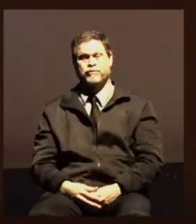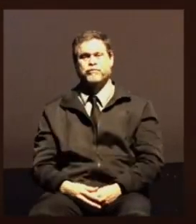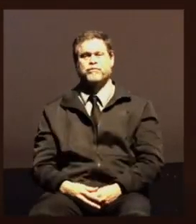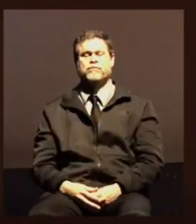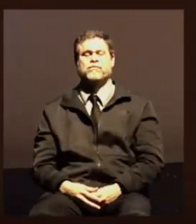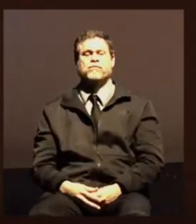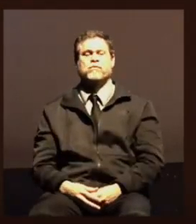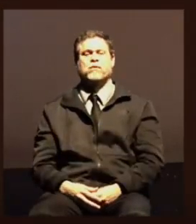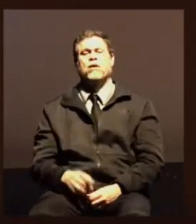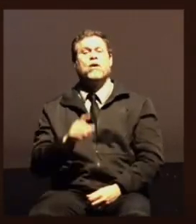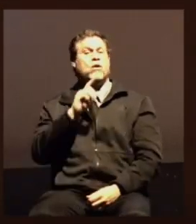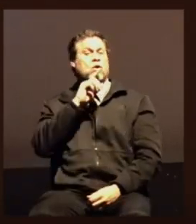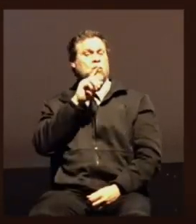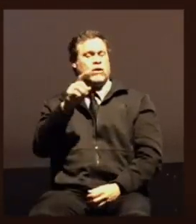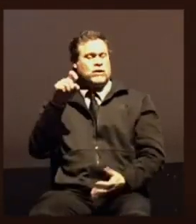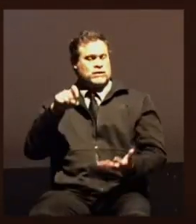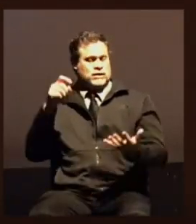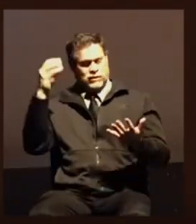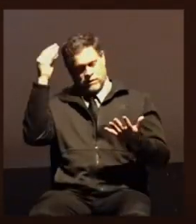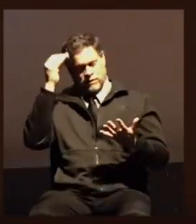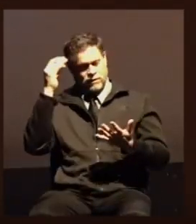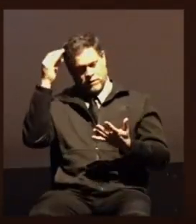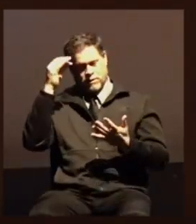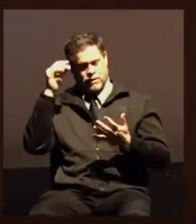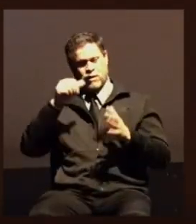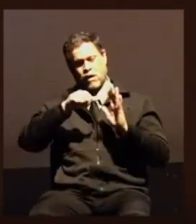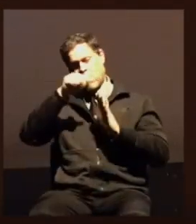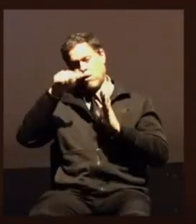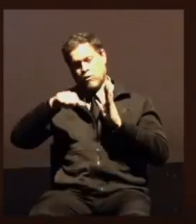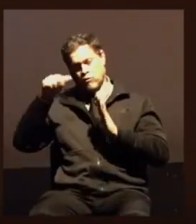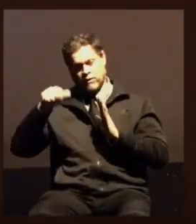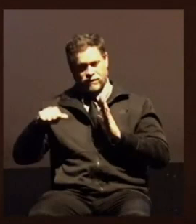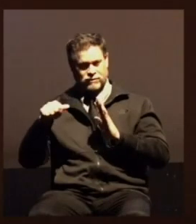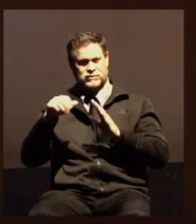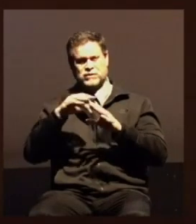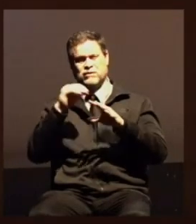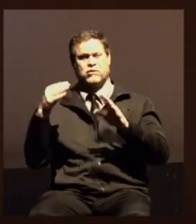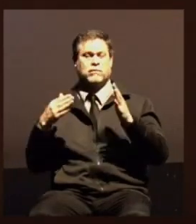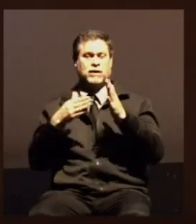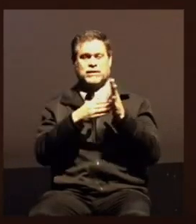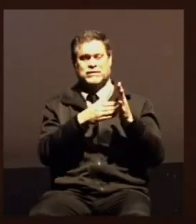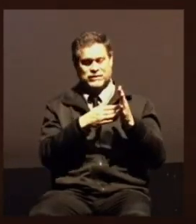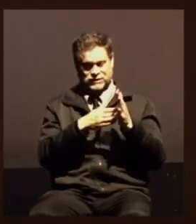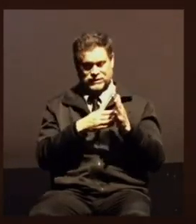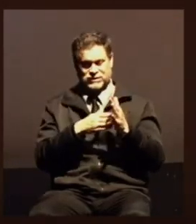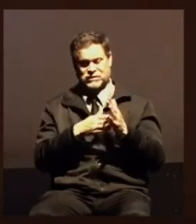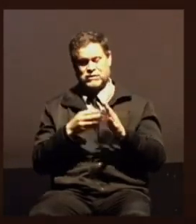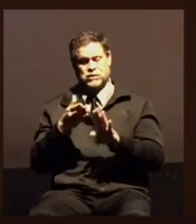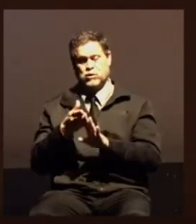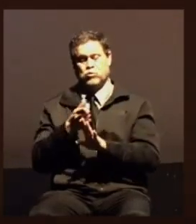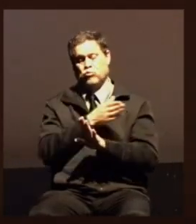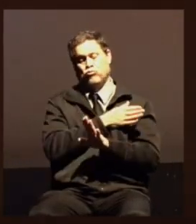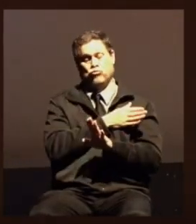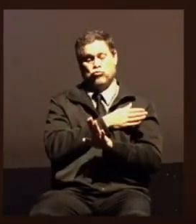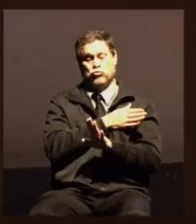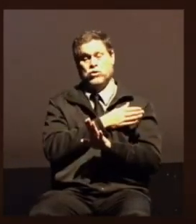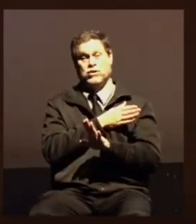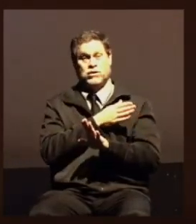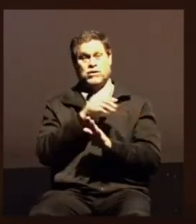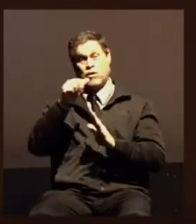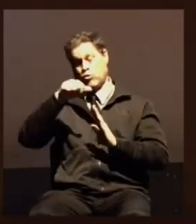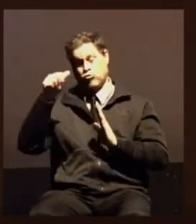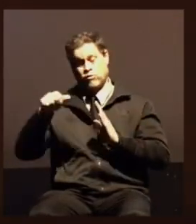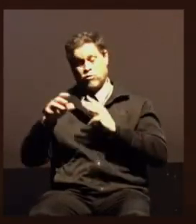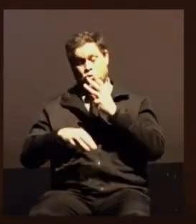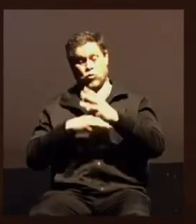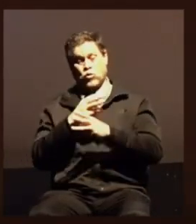kind of really be mindful of those algorithms and their bias. In the pre-algorithmic world,